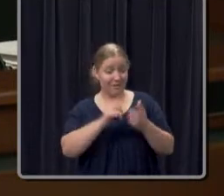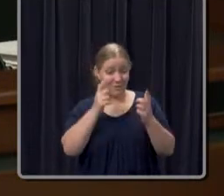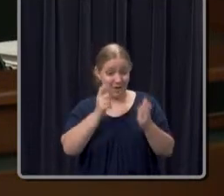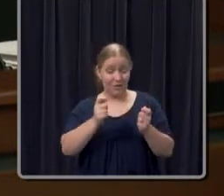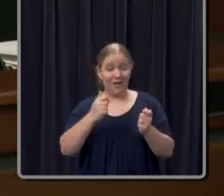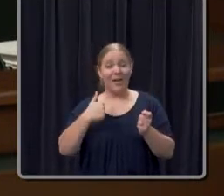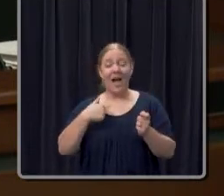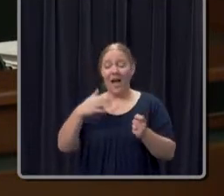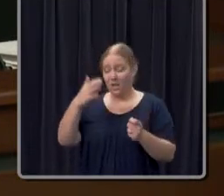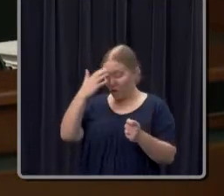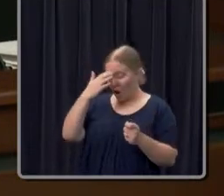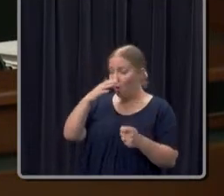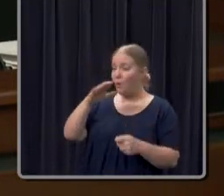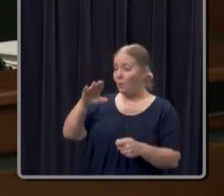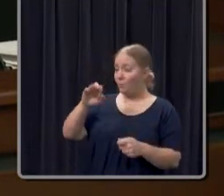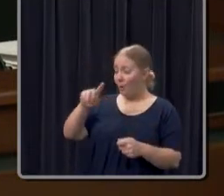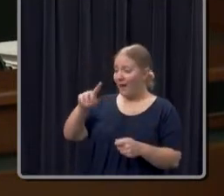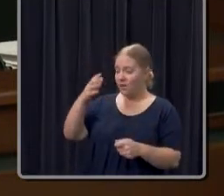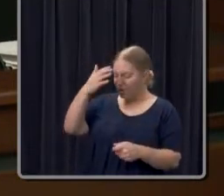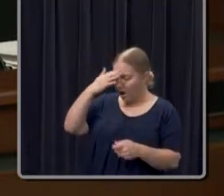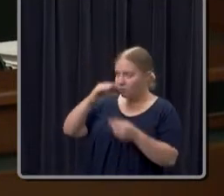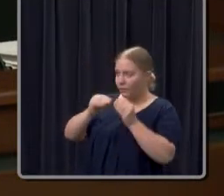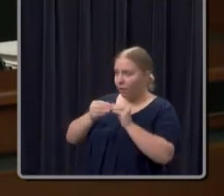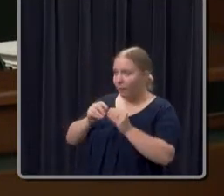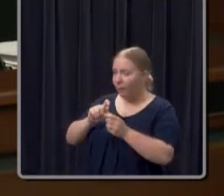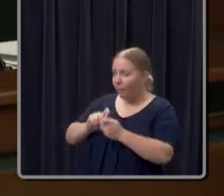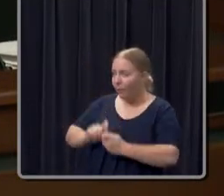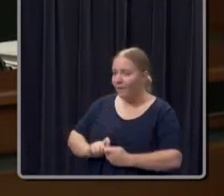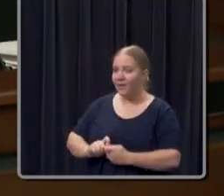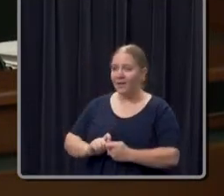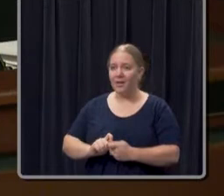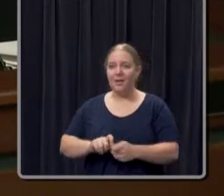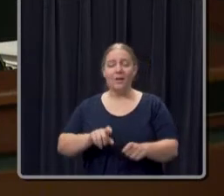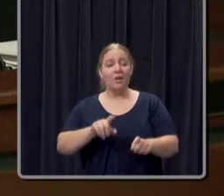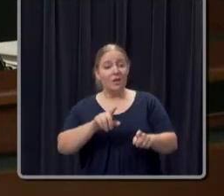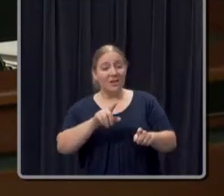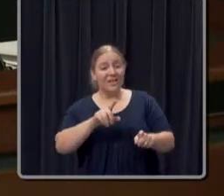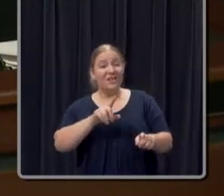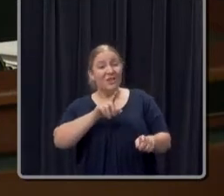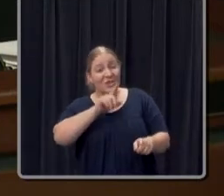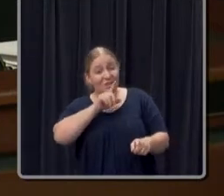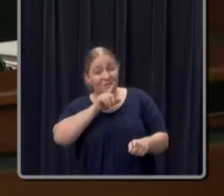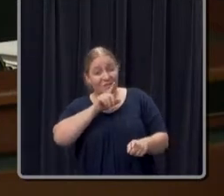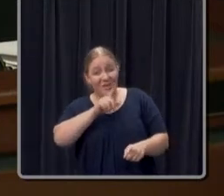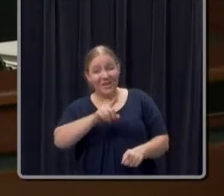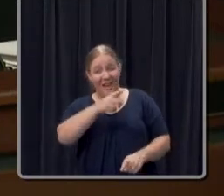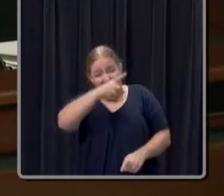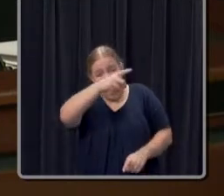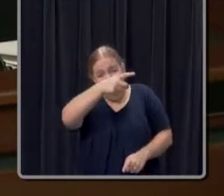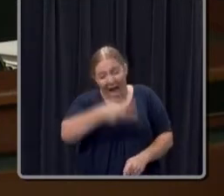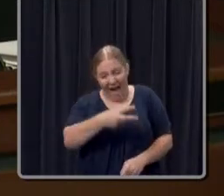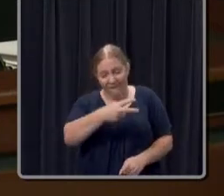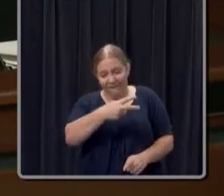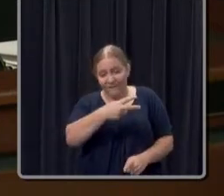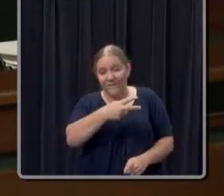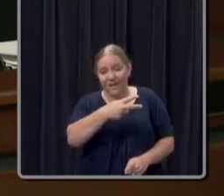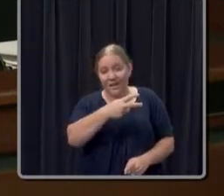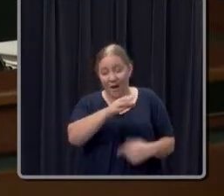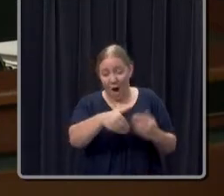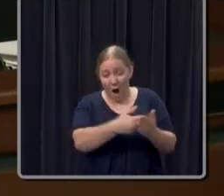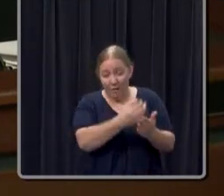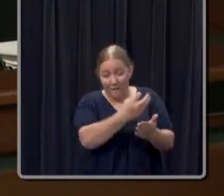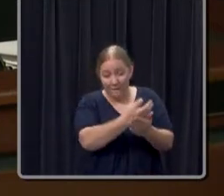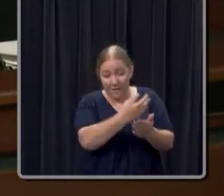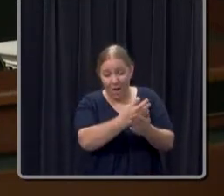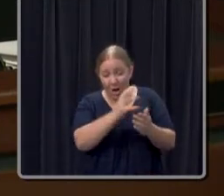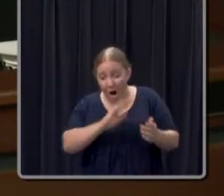Now, Brad knows the numbers, but some of the faces were like, y'all are fully half of all the funds in the